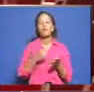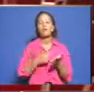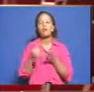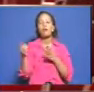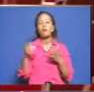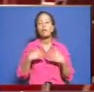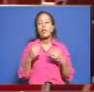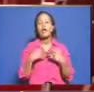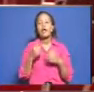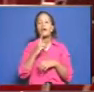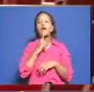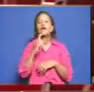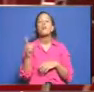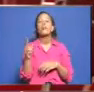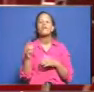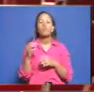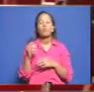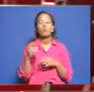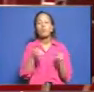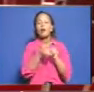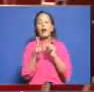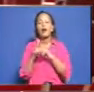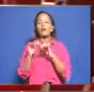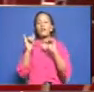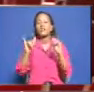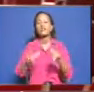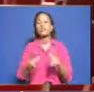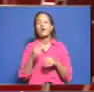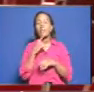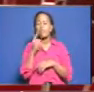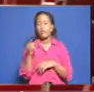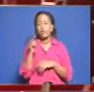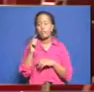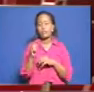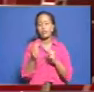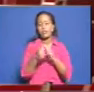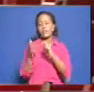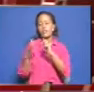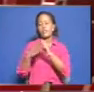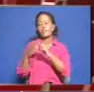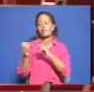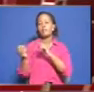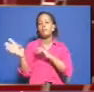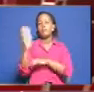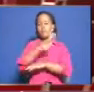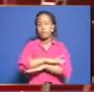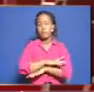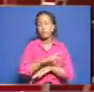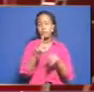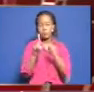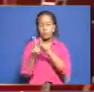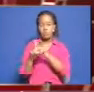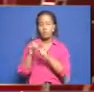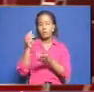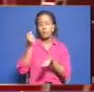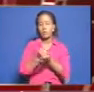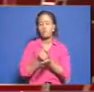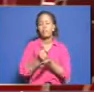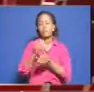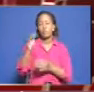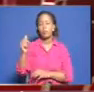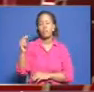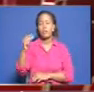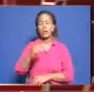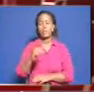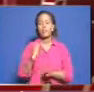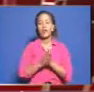Court that gave a stay order of that particular directive of 90 days, where the Office of the Attorney General as well as the